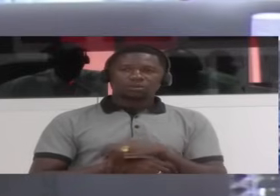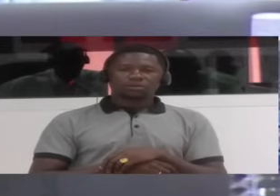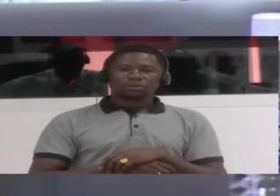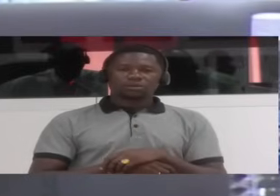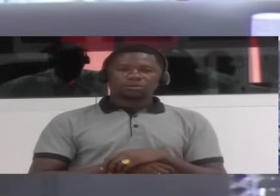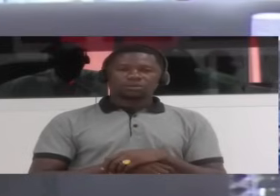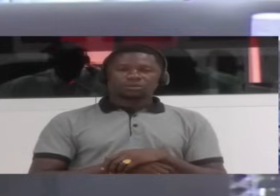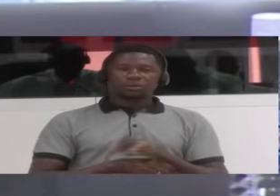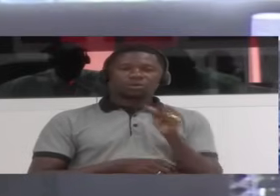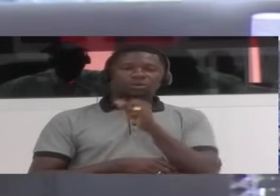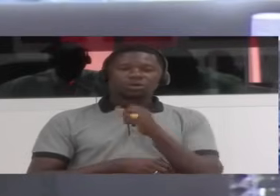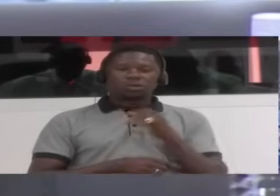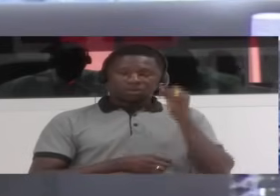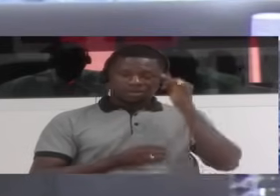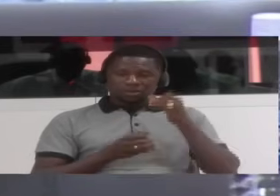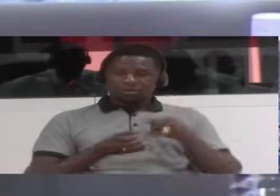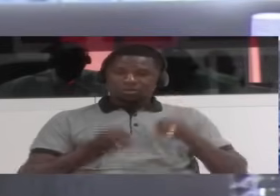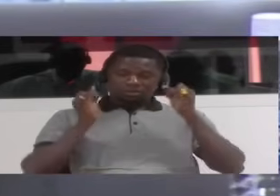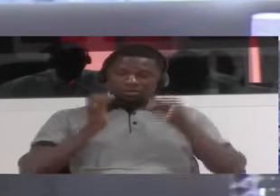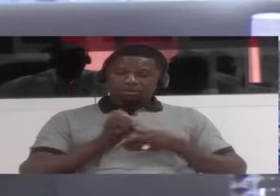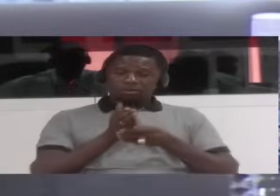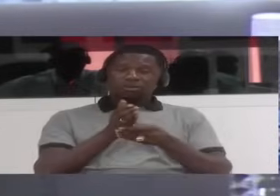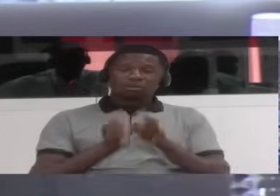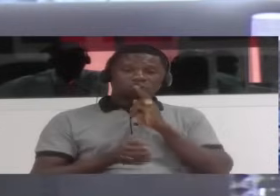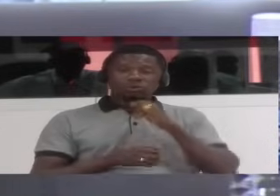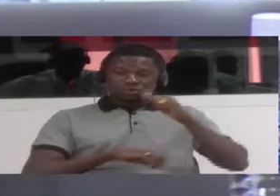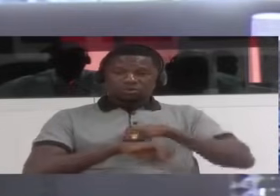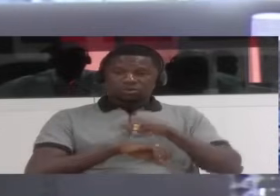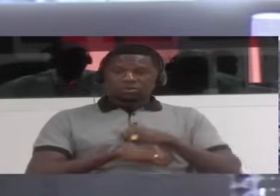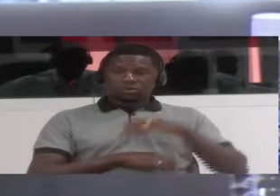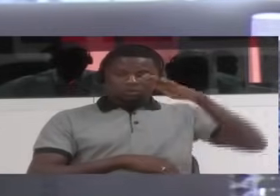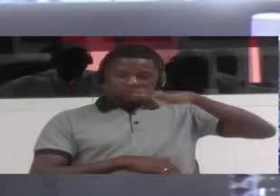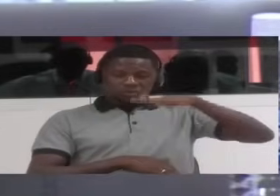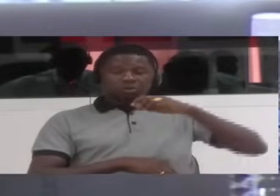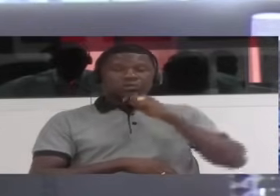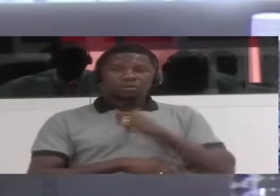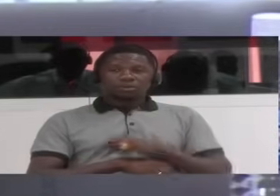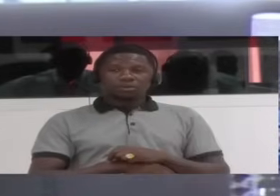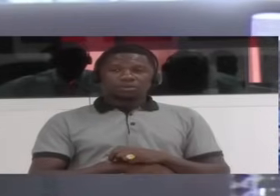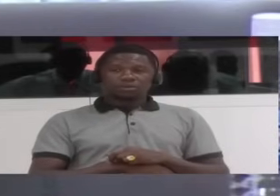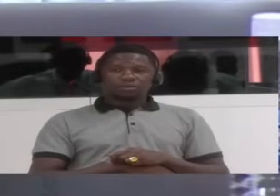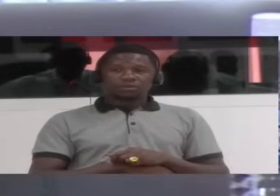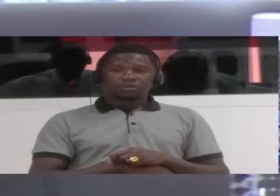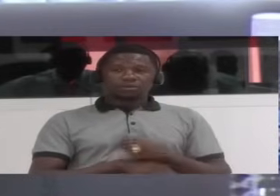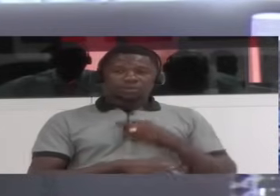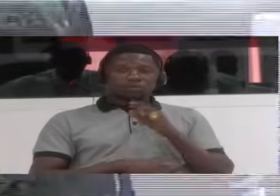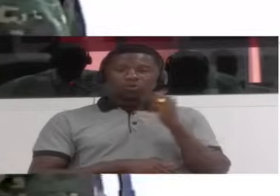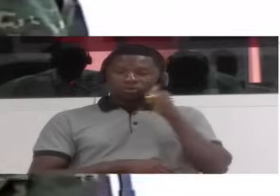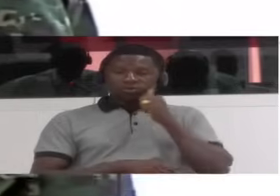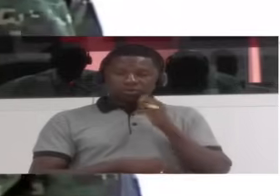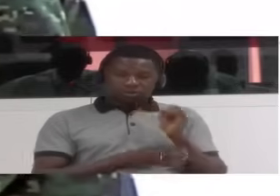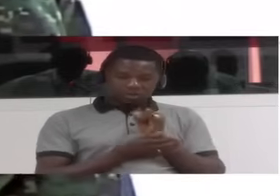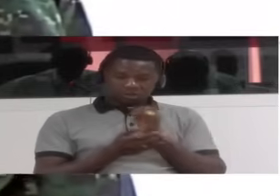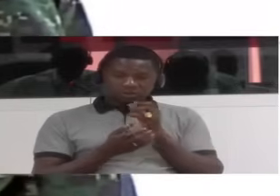And who else? The other imam. That was tortured. The guy, the short one, guy who used to do the recitation of the Quran. Quran,